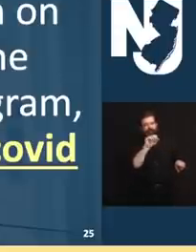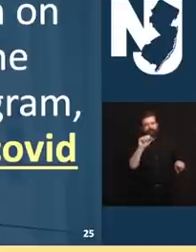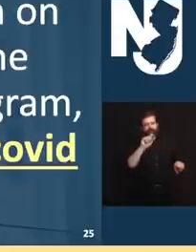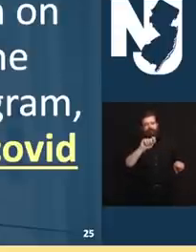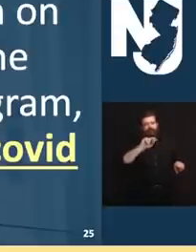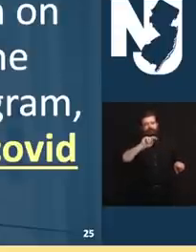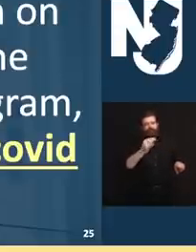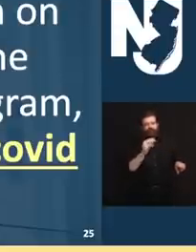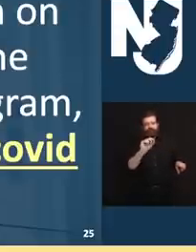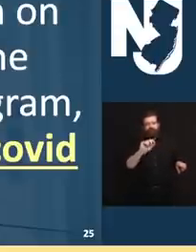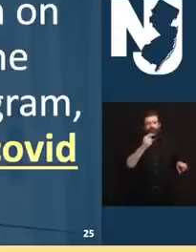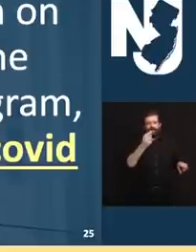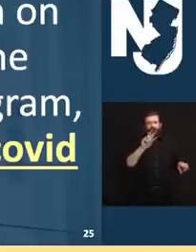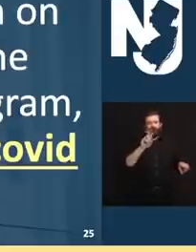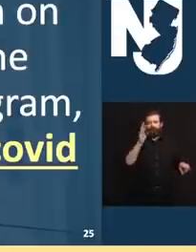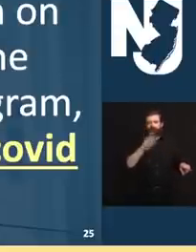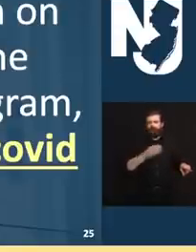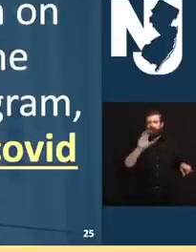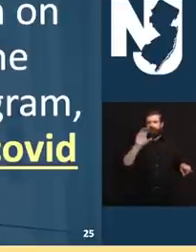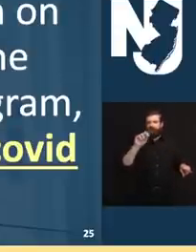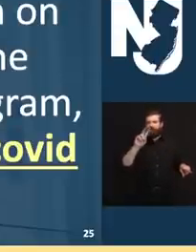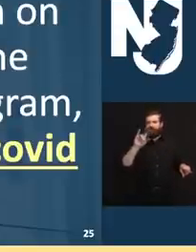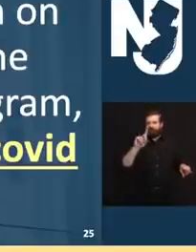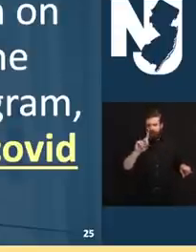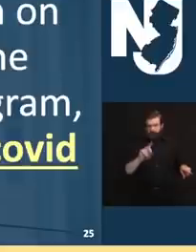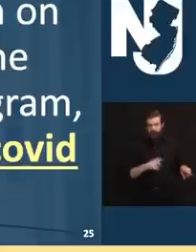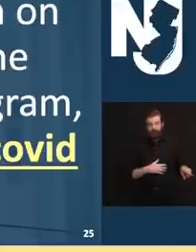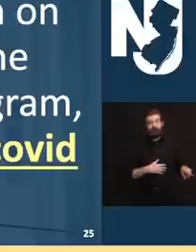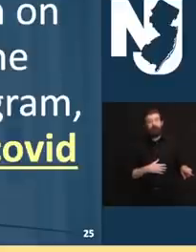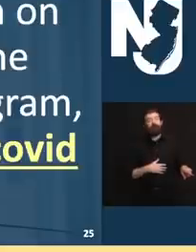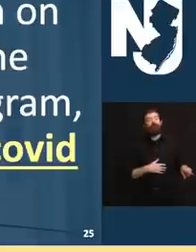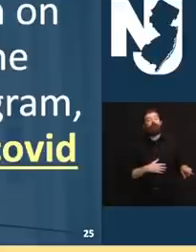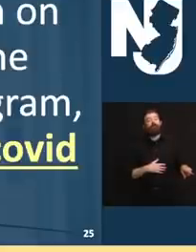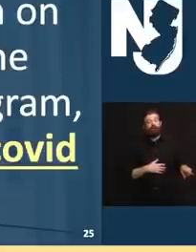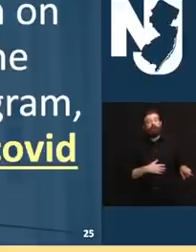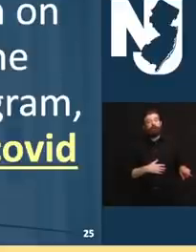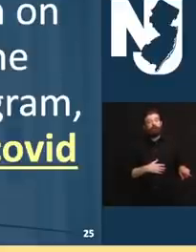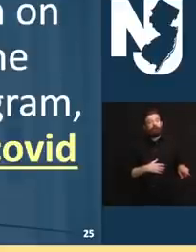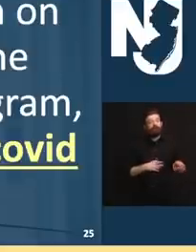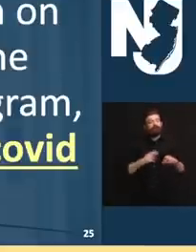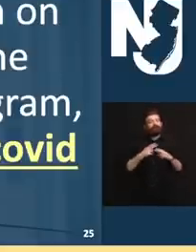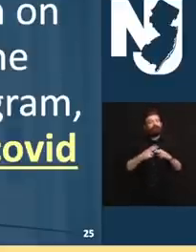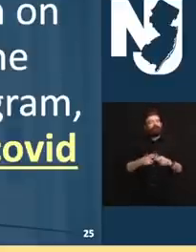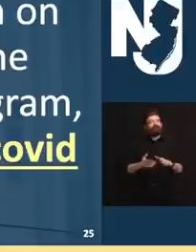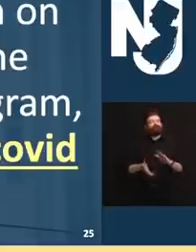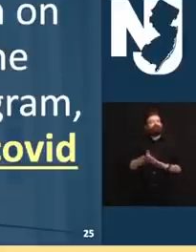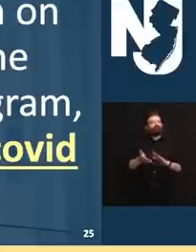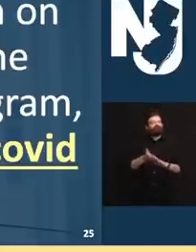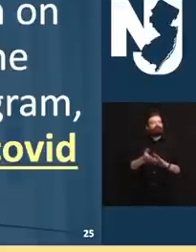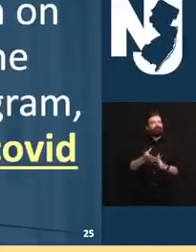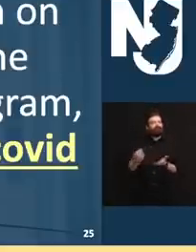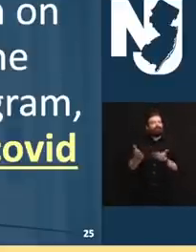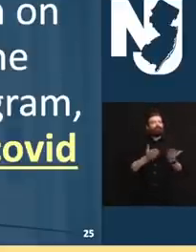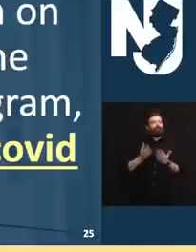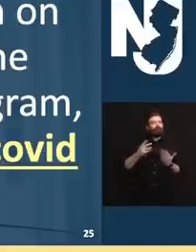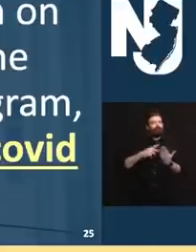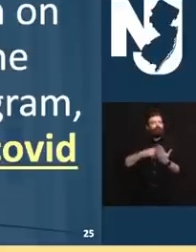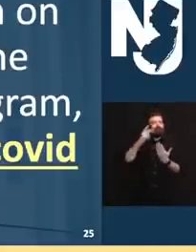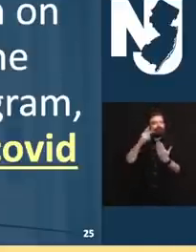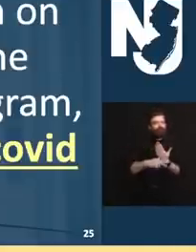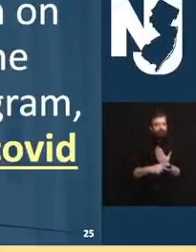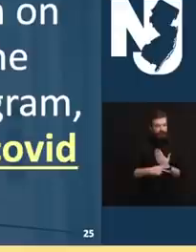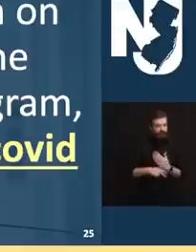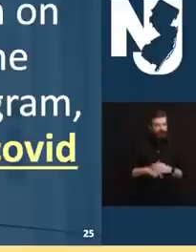business.nj.gov/COVID. Sustain and Serve, by the way, is just one of the numerous programs stood up by the EDA to support New Jersey's small